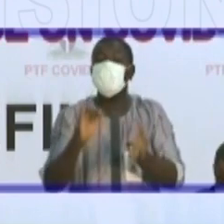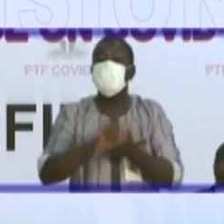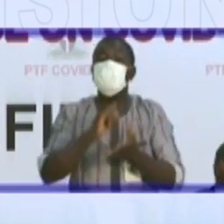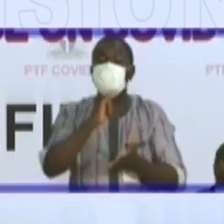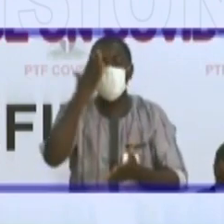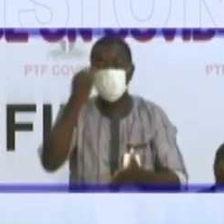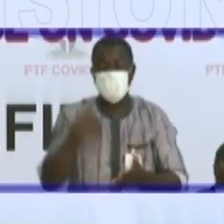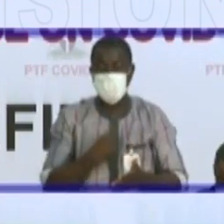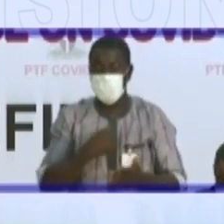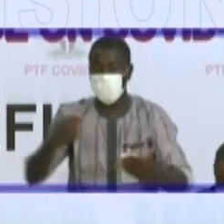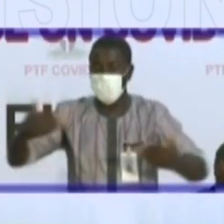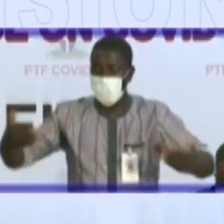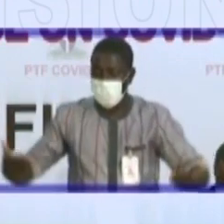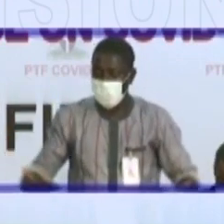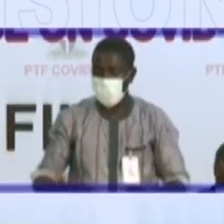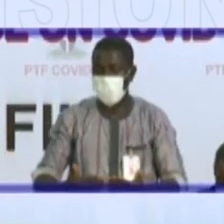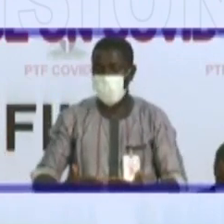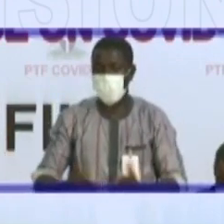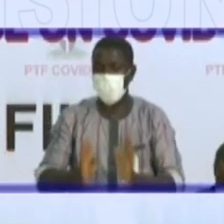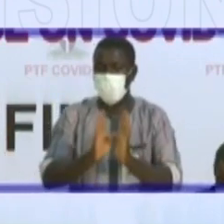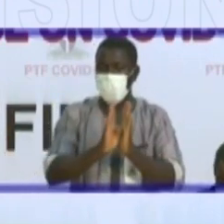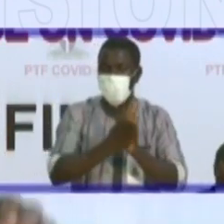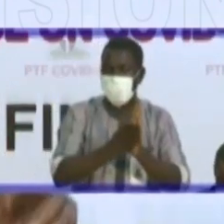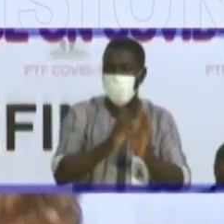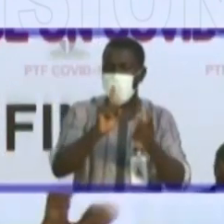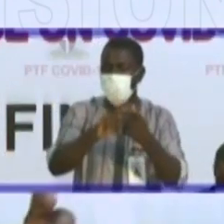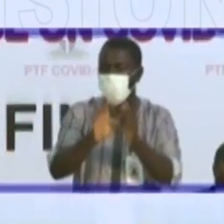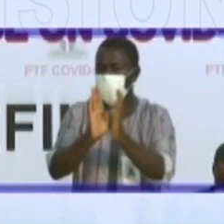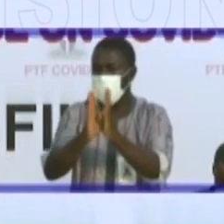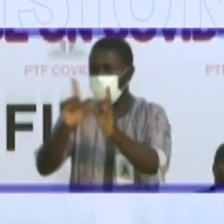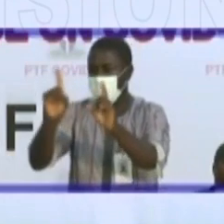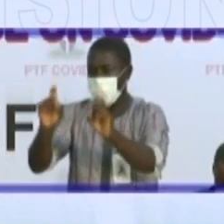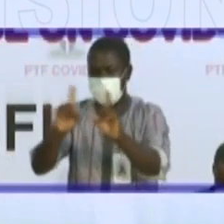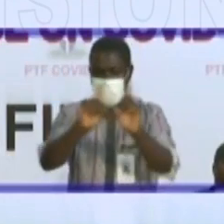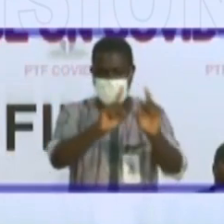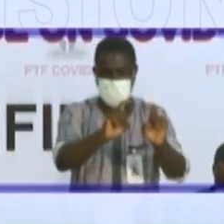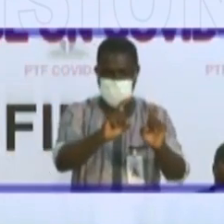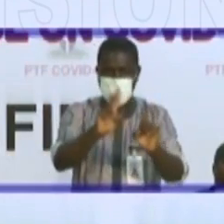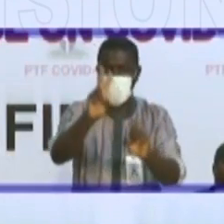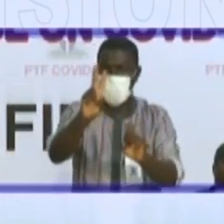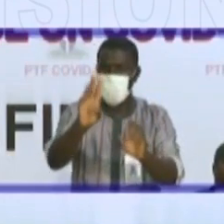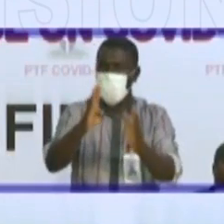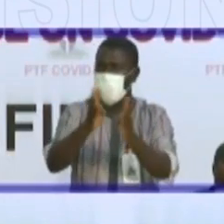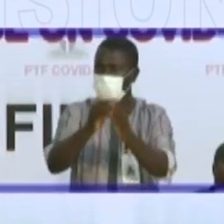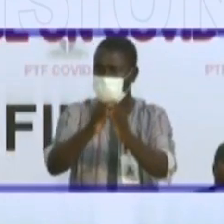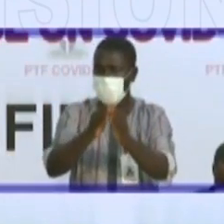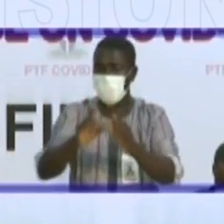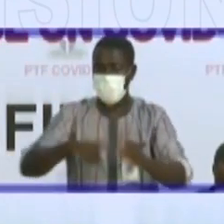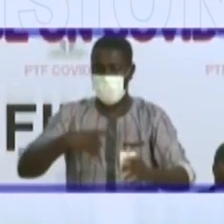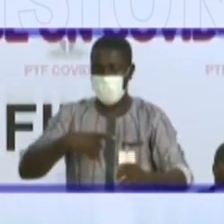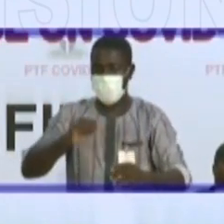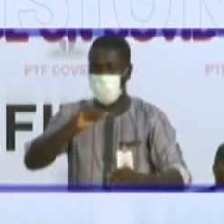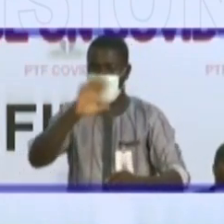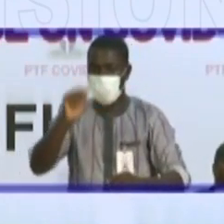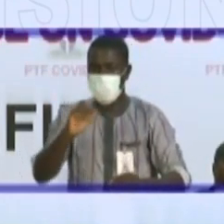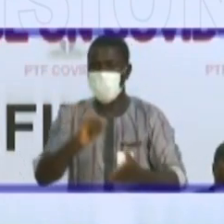the door-to-door testing in the two cities, Lagos and Abuja, which have